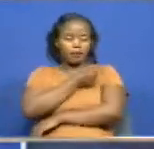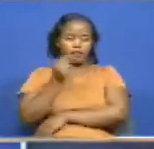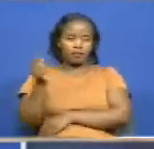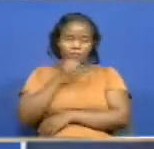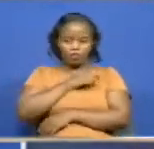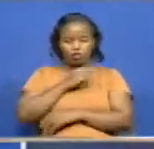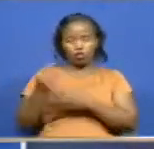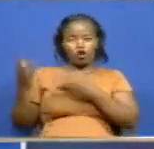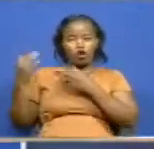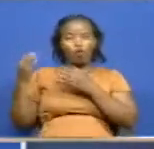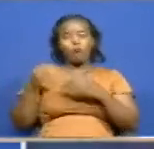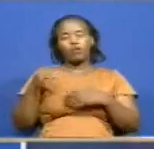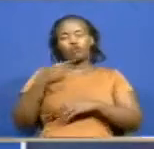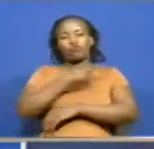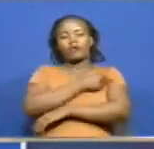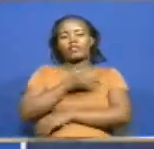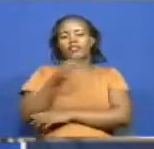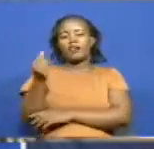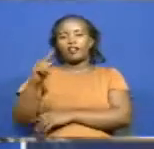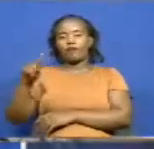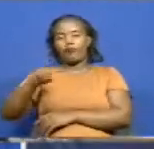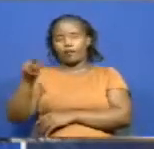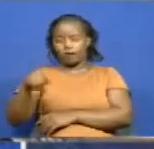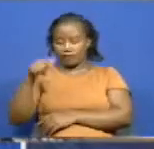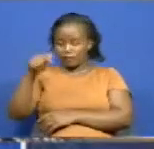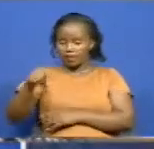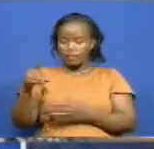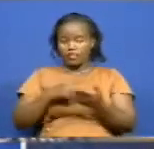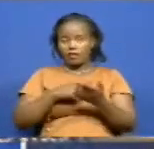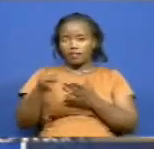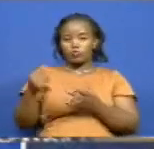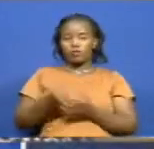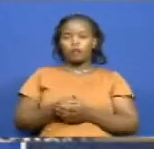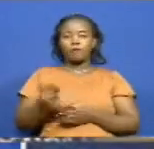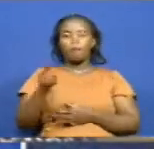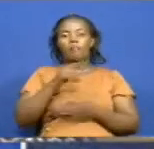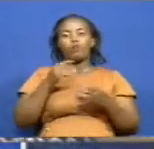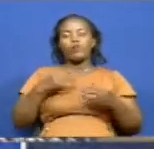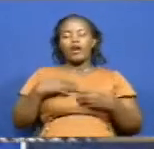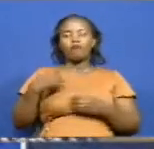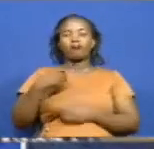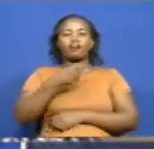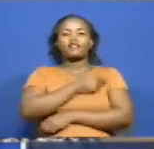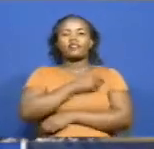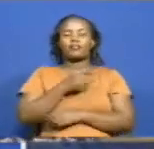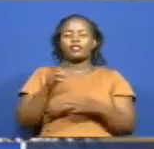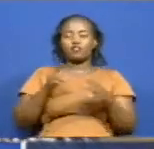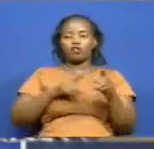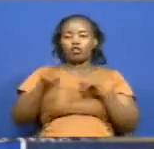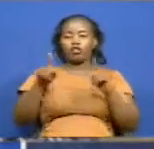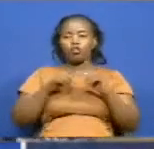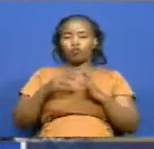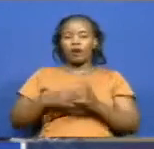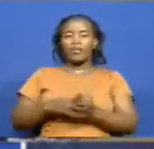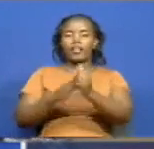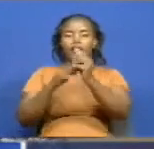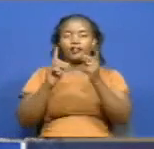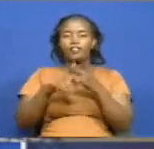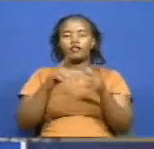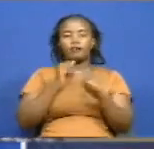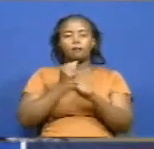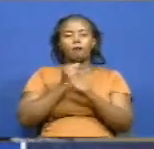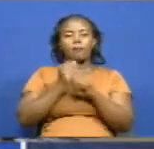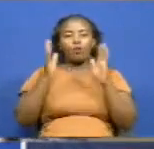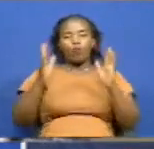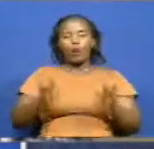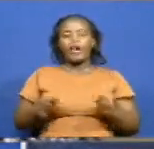another 1,000 workers by the end of this week. We've vaccinated tour guides, workers in the hotels, those